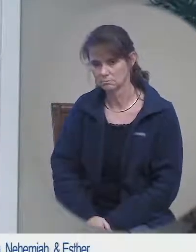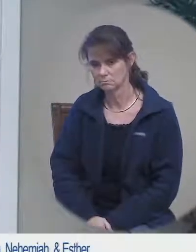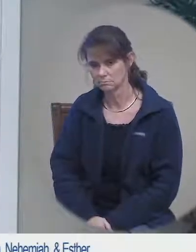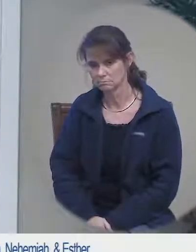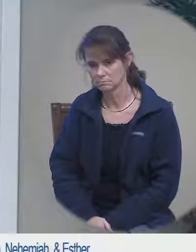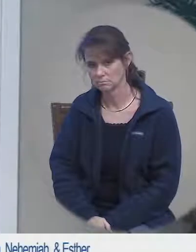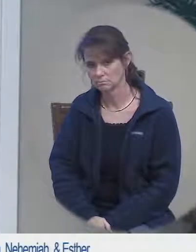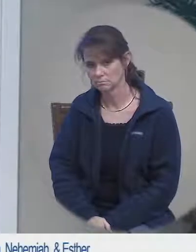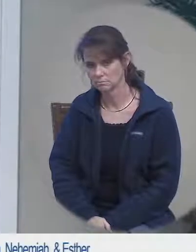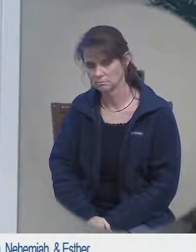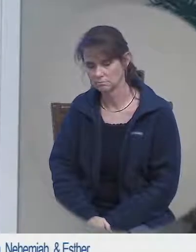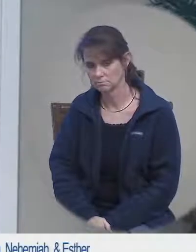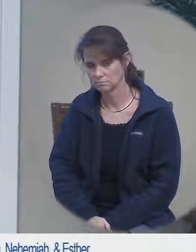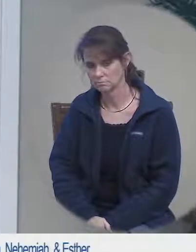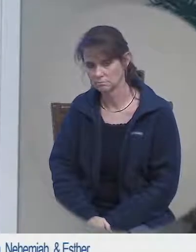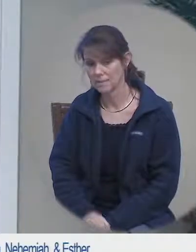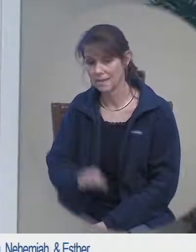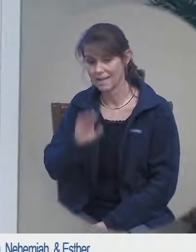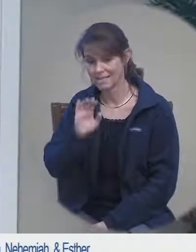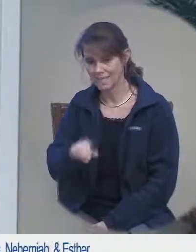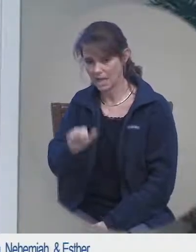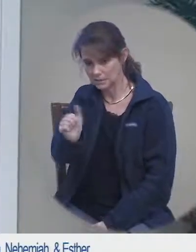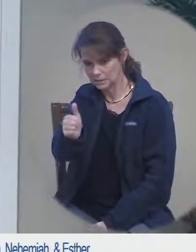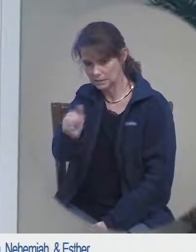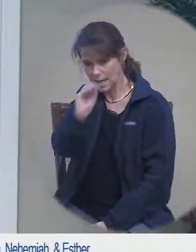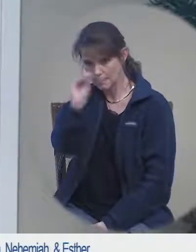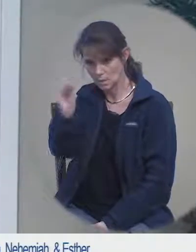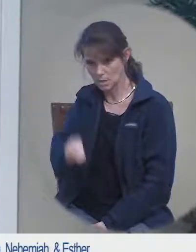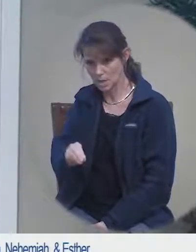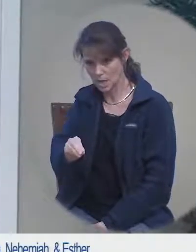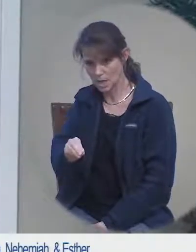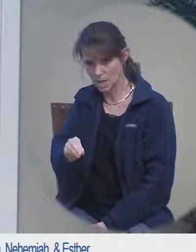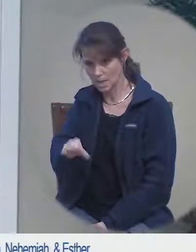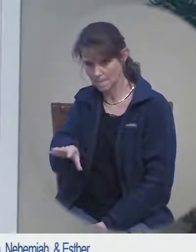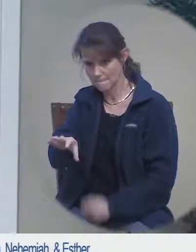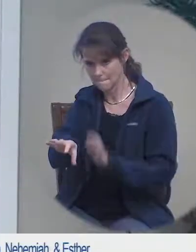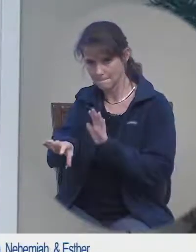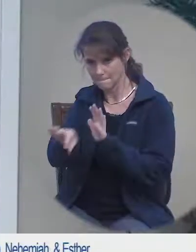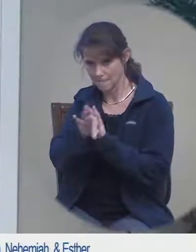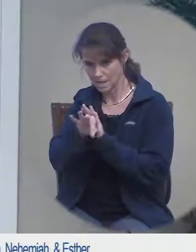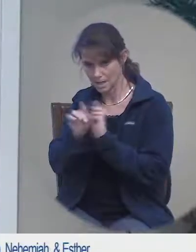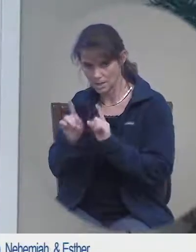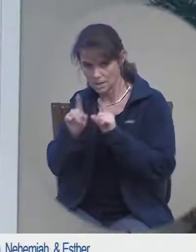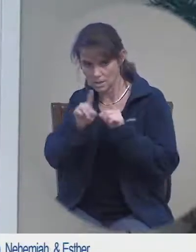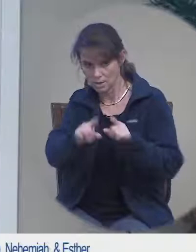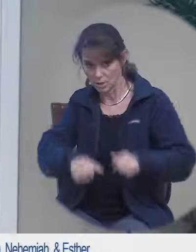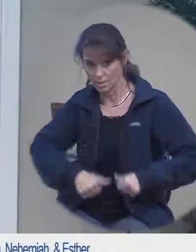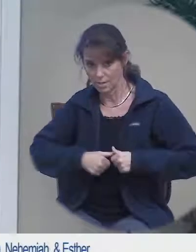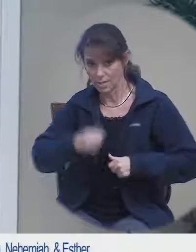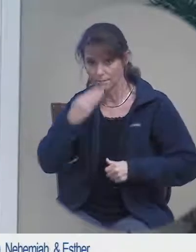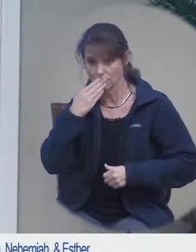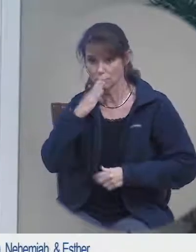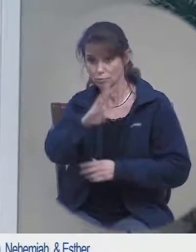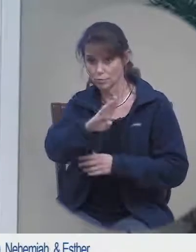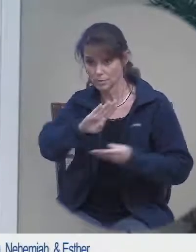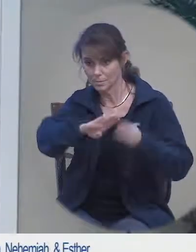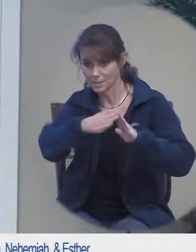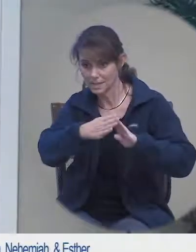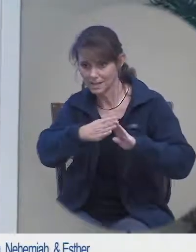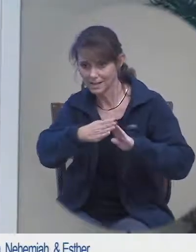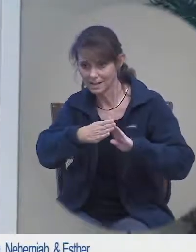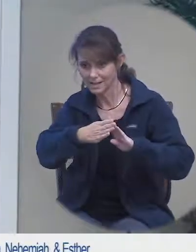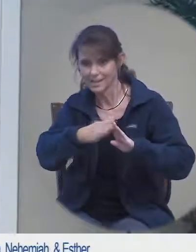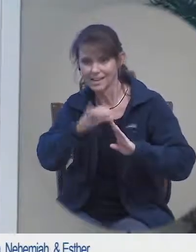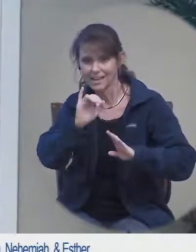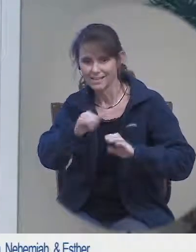That 10% that was chosen to go and occupy Jerusalem, it was to be a sacrifice. The